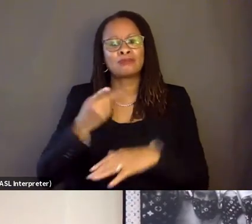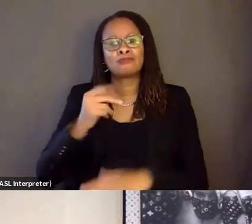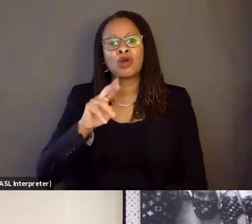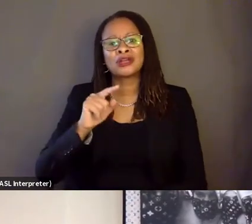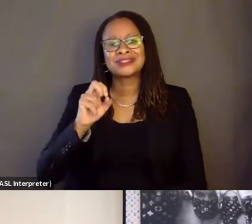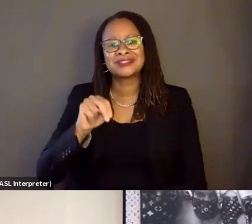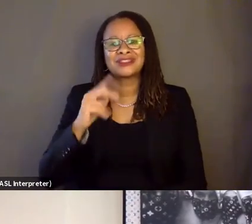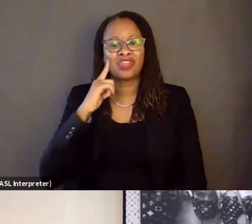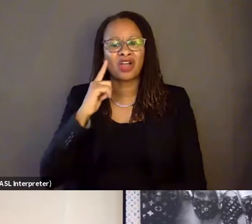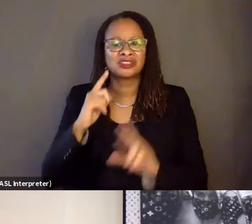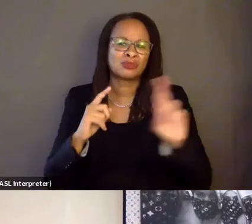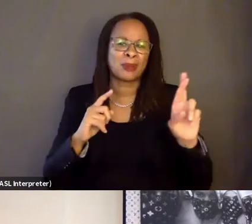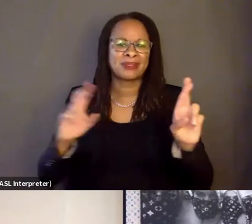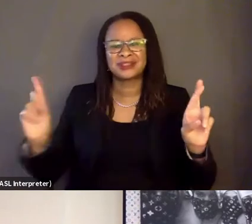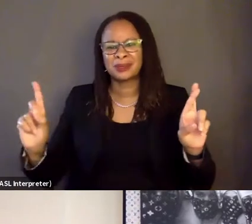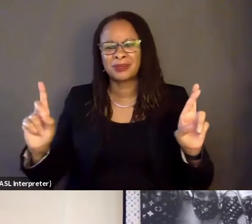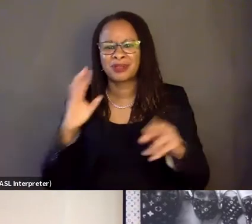about that.